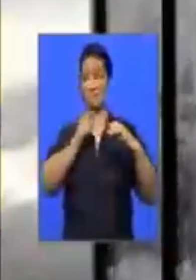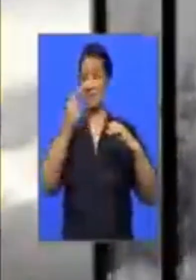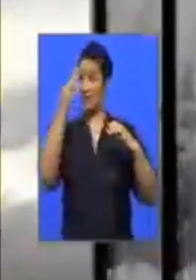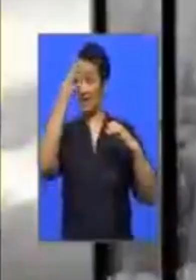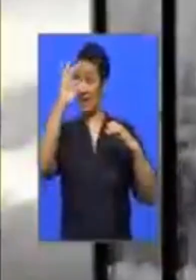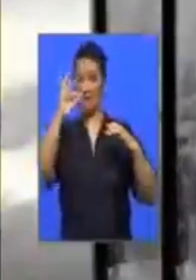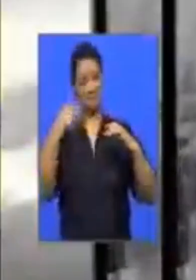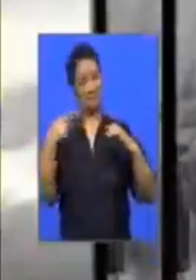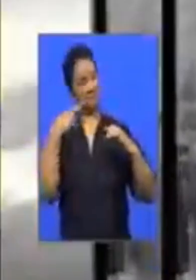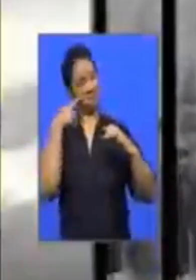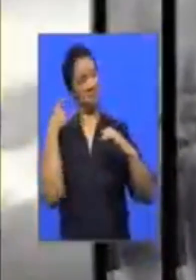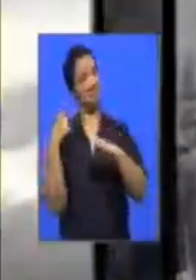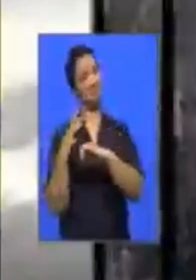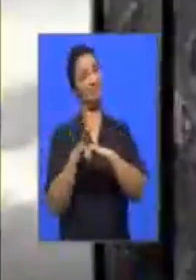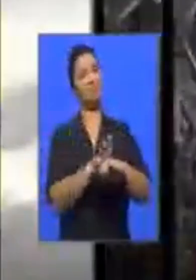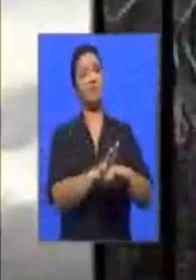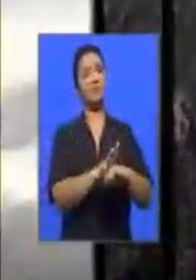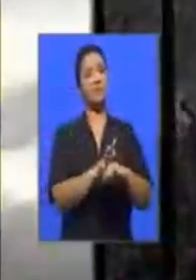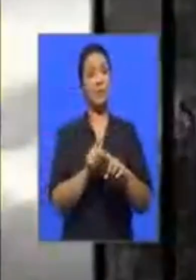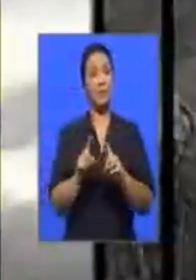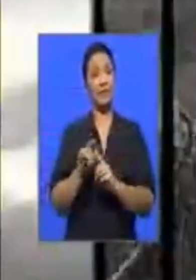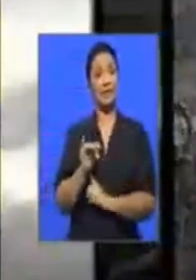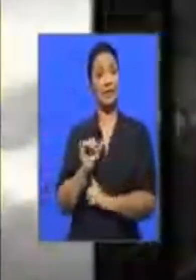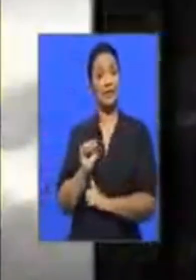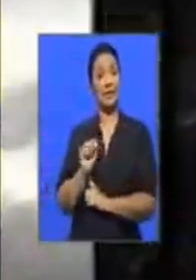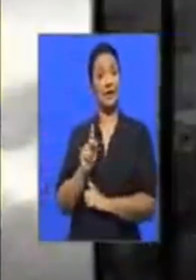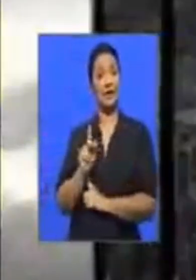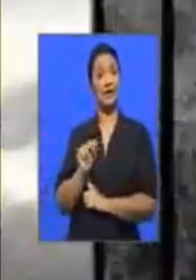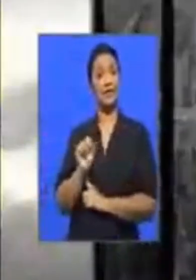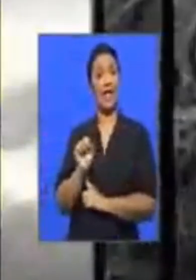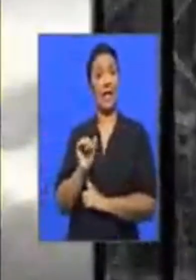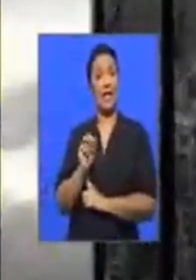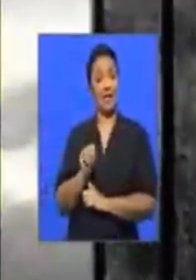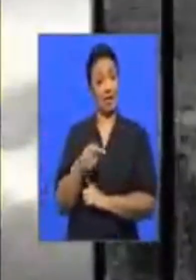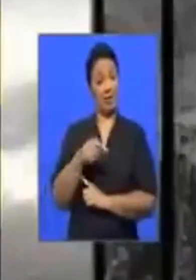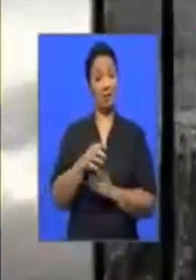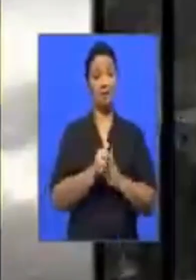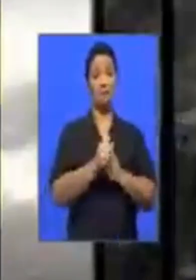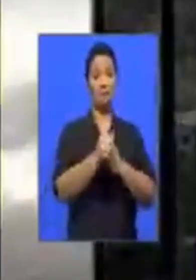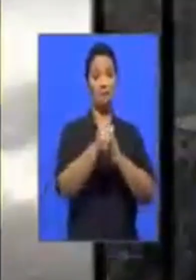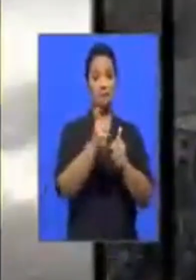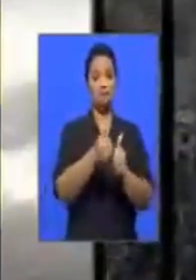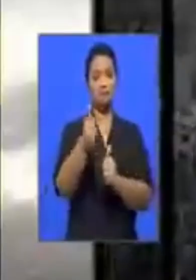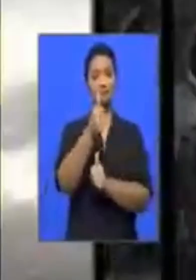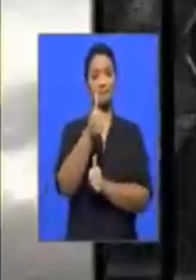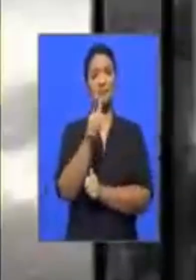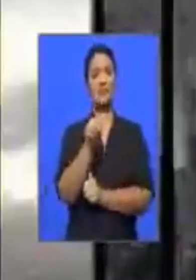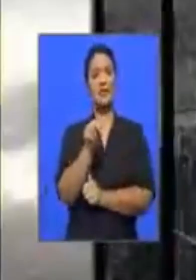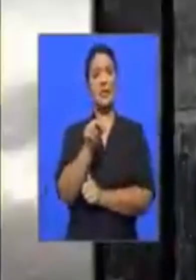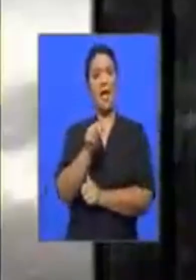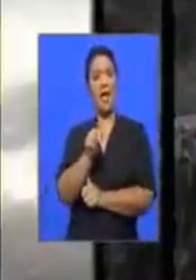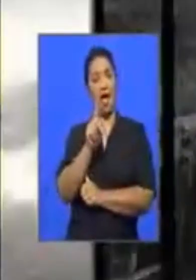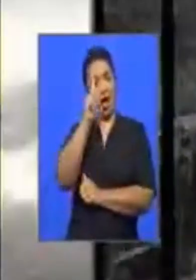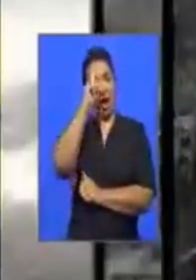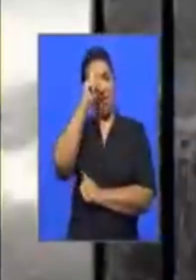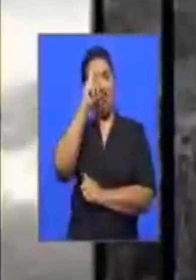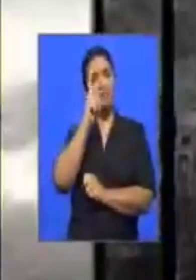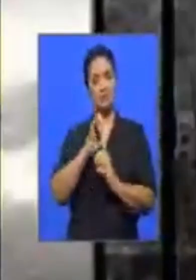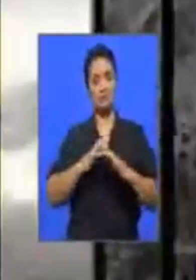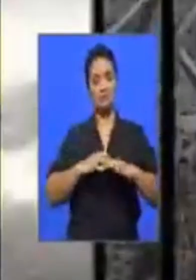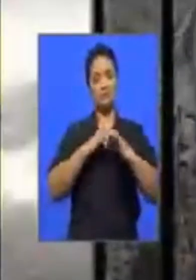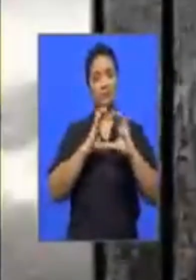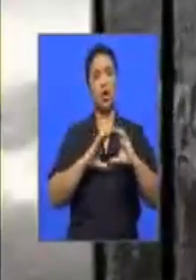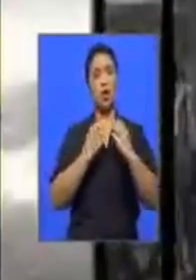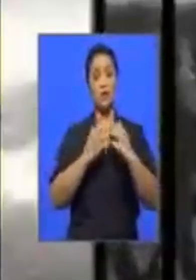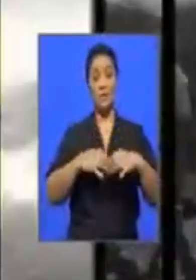people, fighting for freedom as a united force. In 1913, the Land Act was put into action,